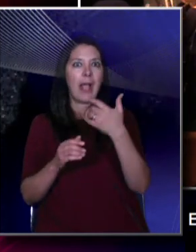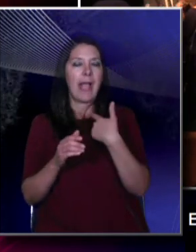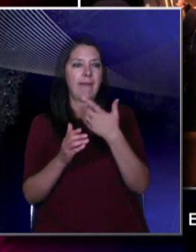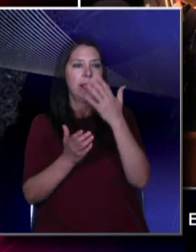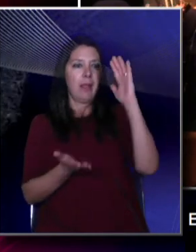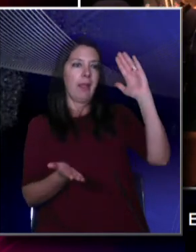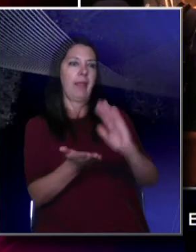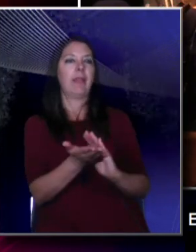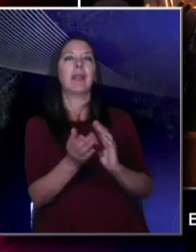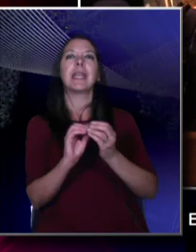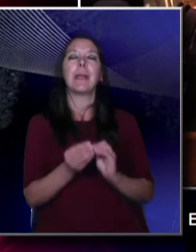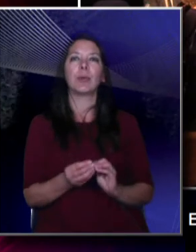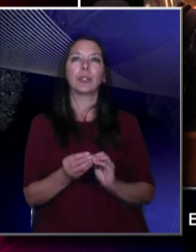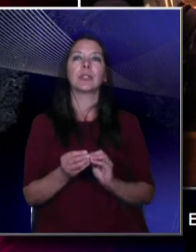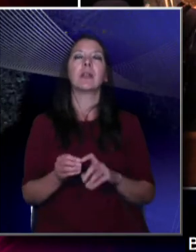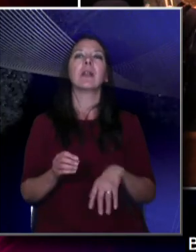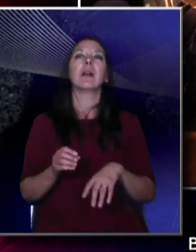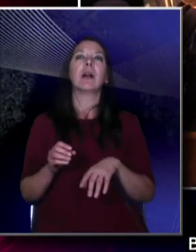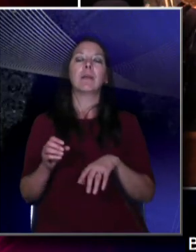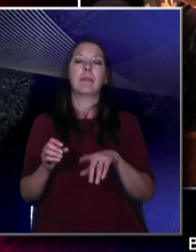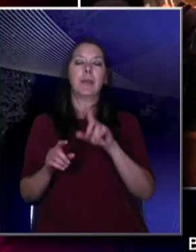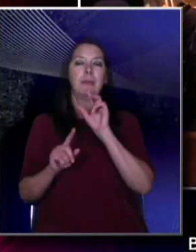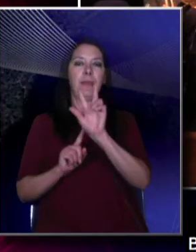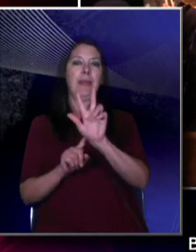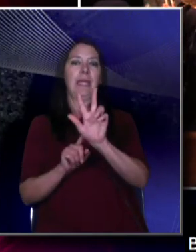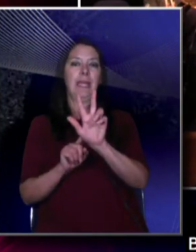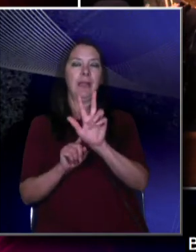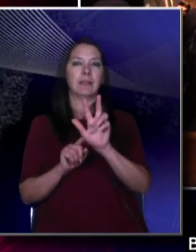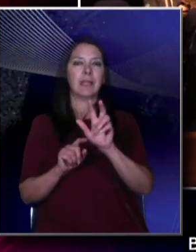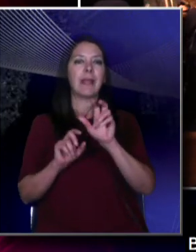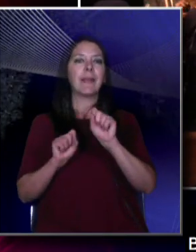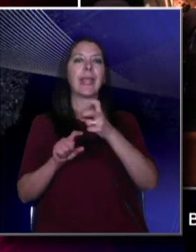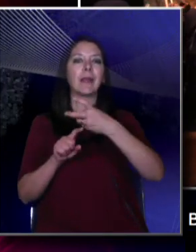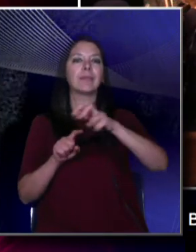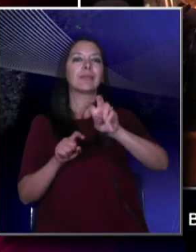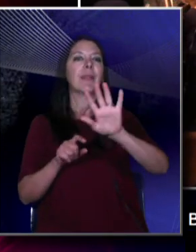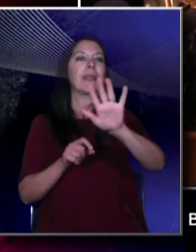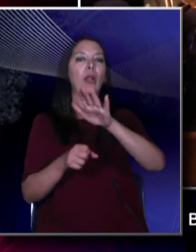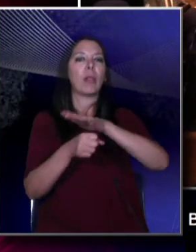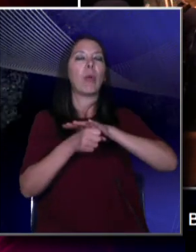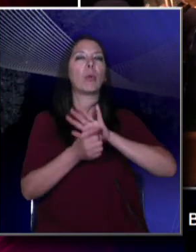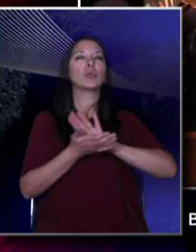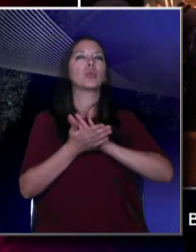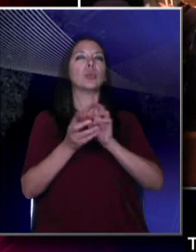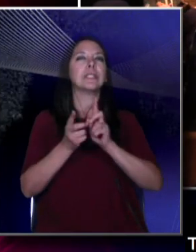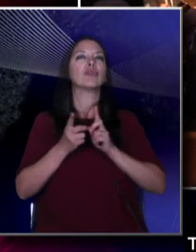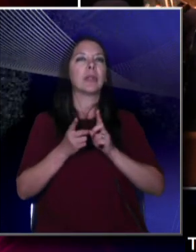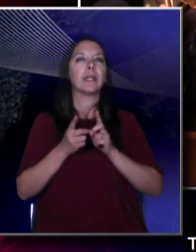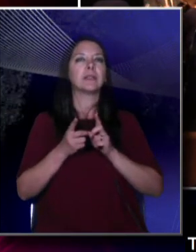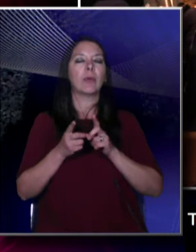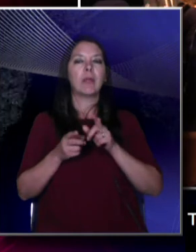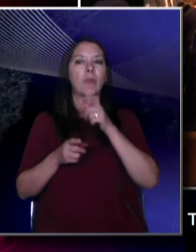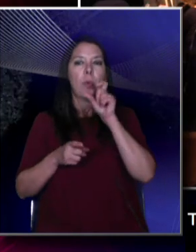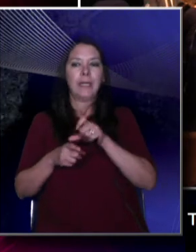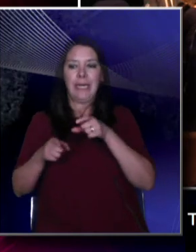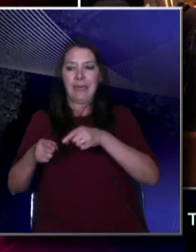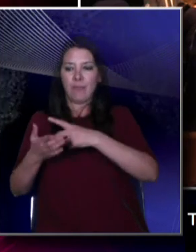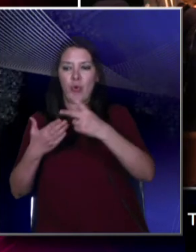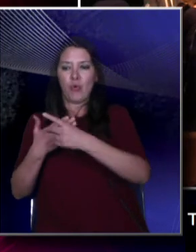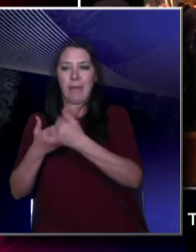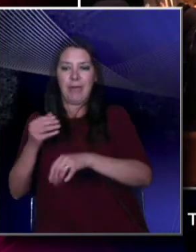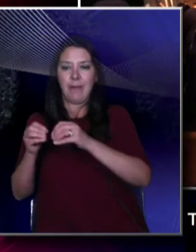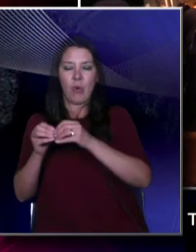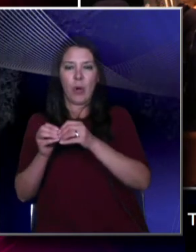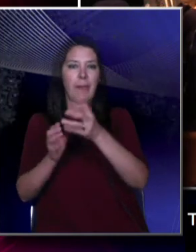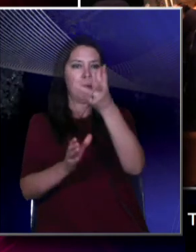3, these students become the responsibility of the local school districts, and they may be placed within their local school districts, and then we're not seeing them,